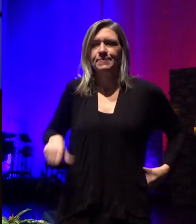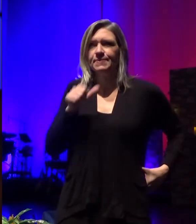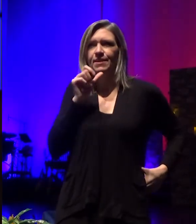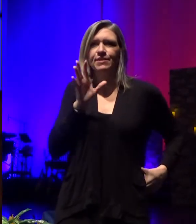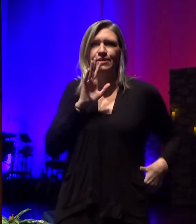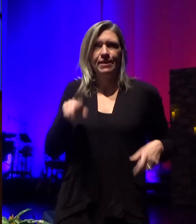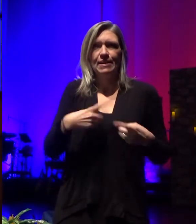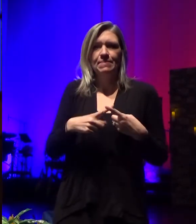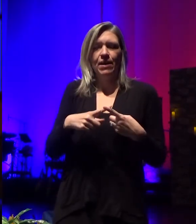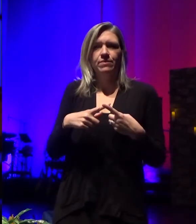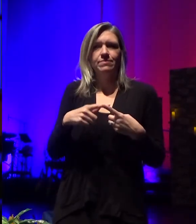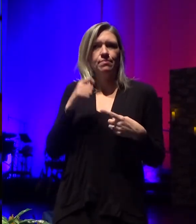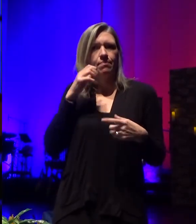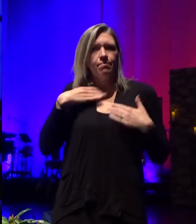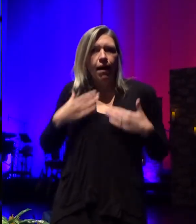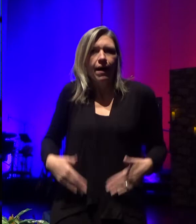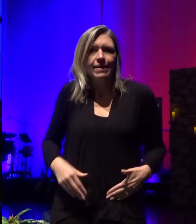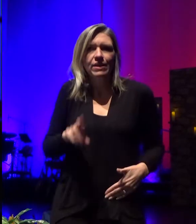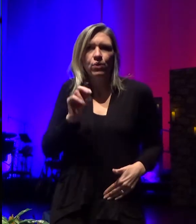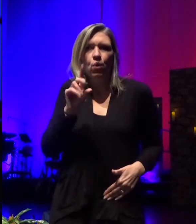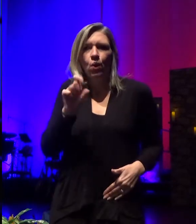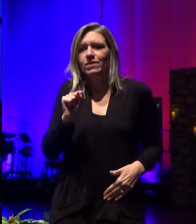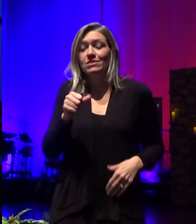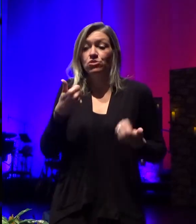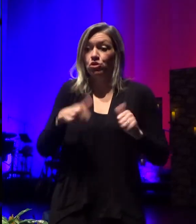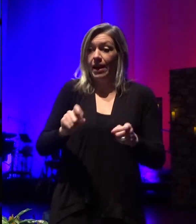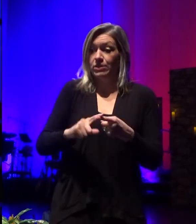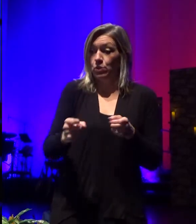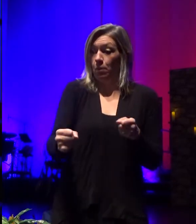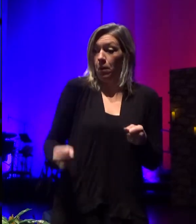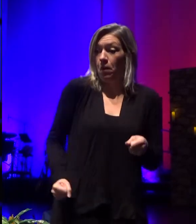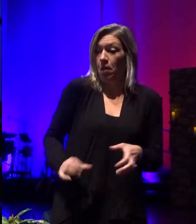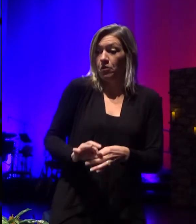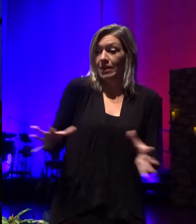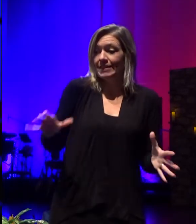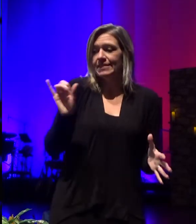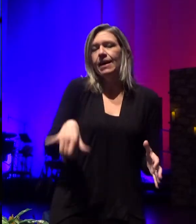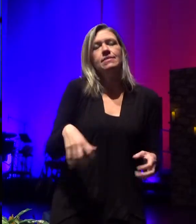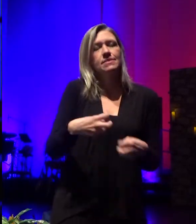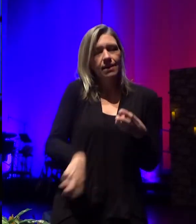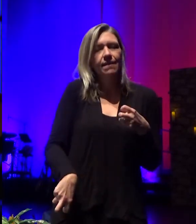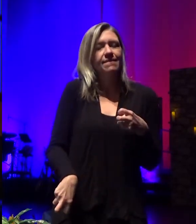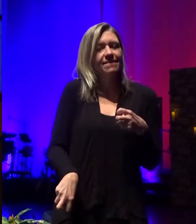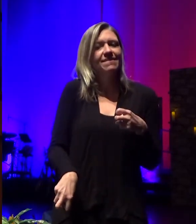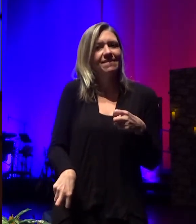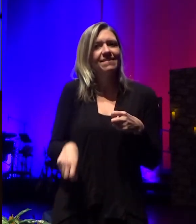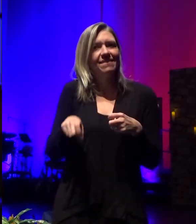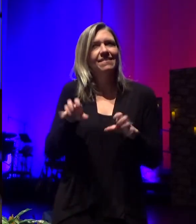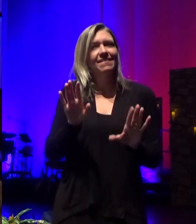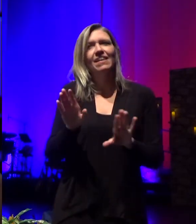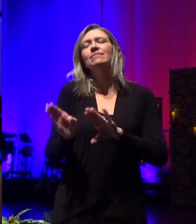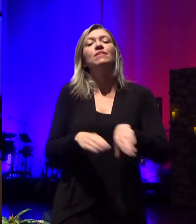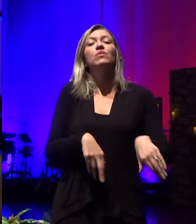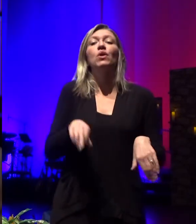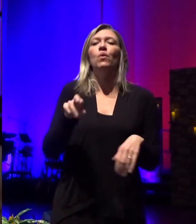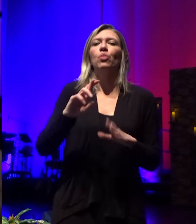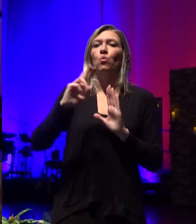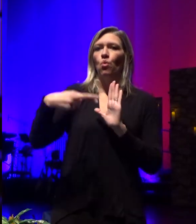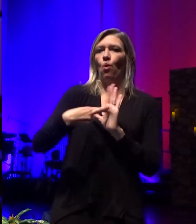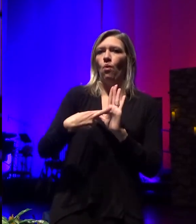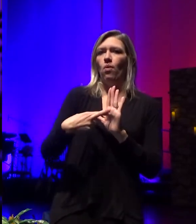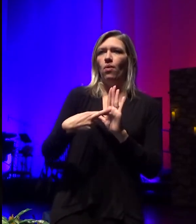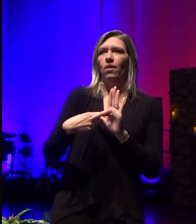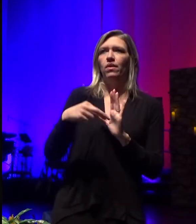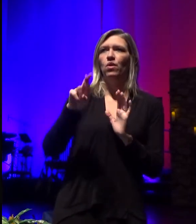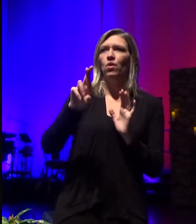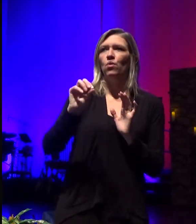try as we might, pulling the release lever is really tough on that. No, the roles we play.